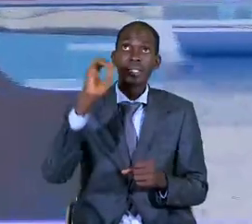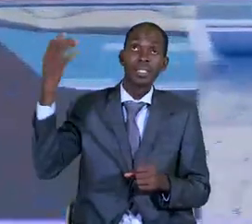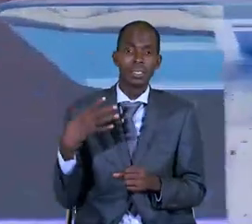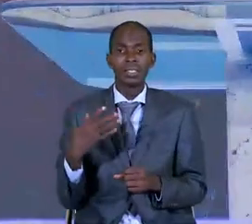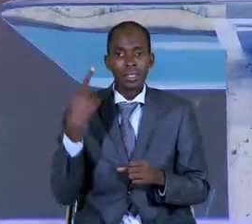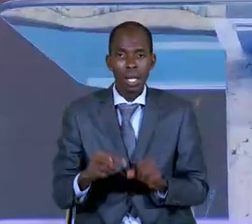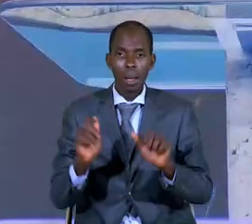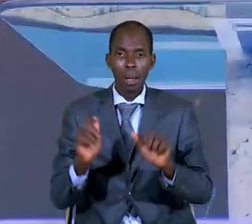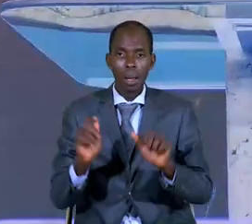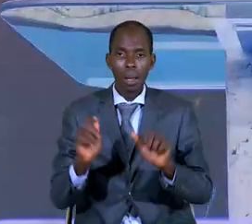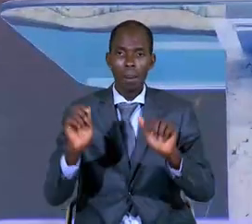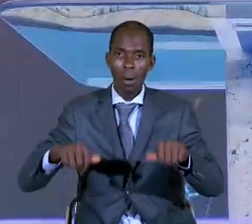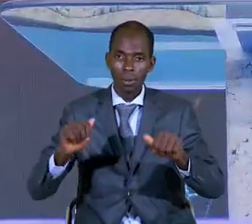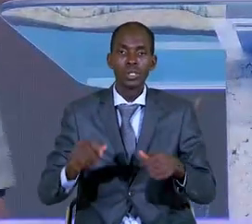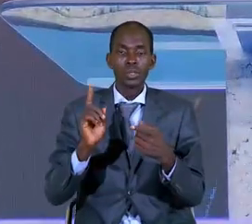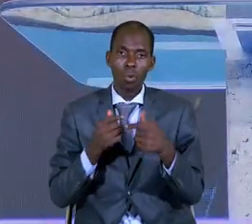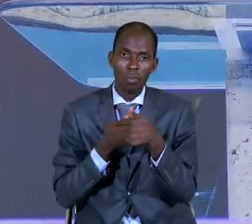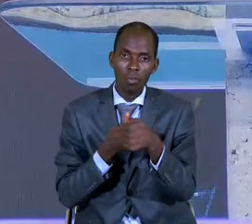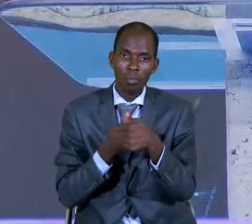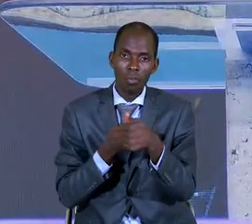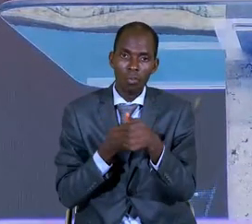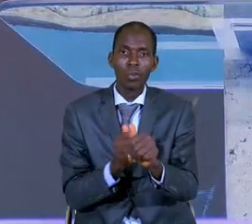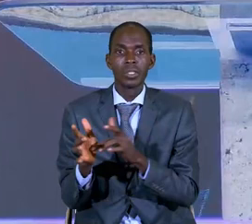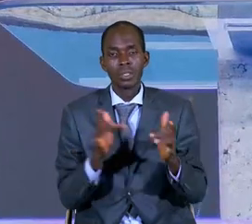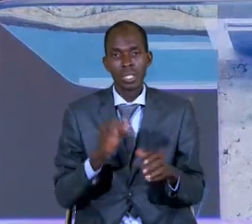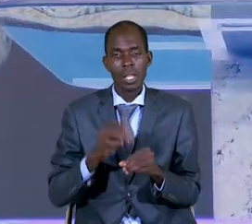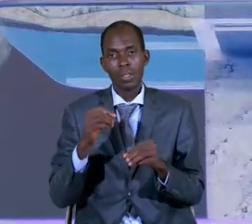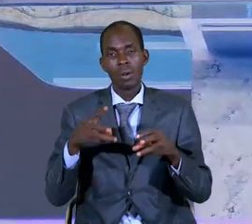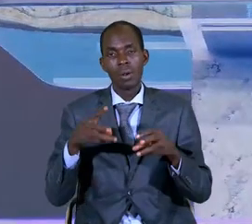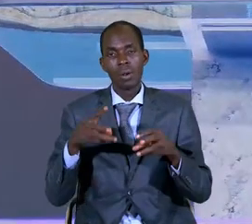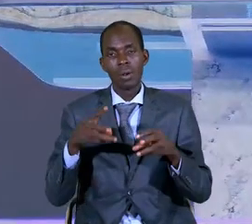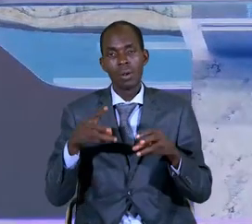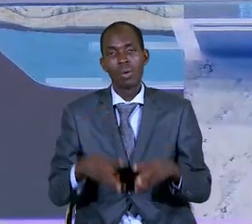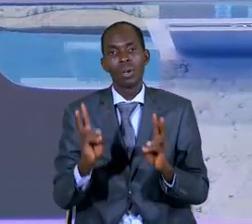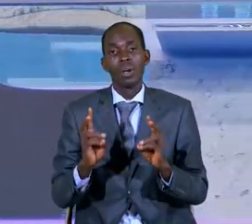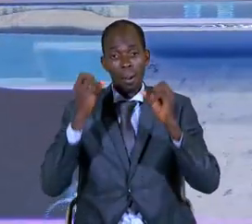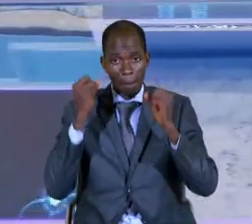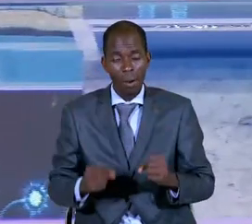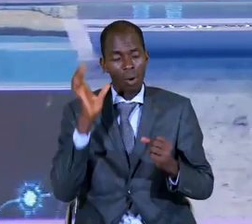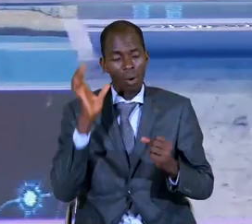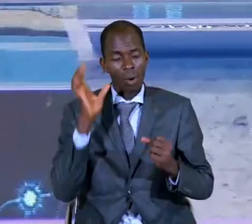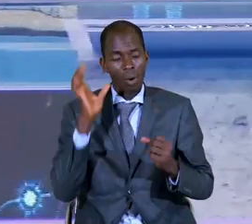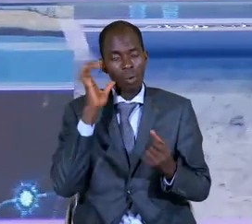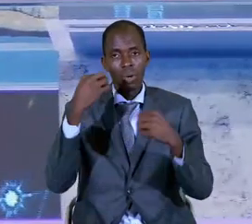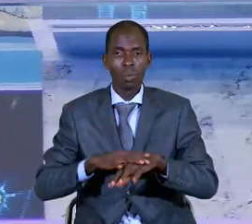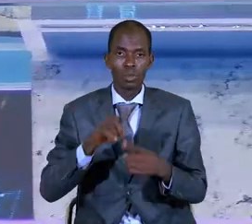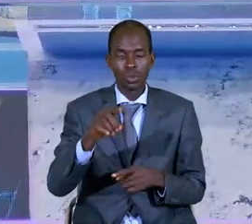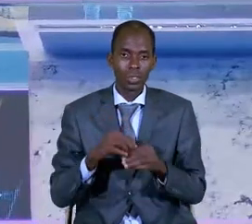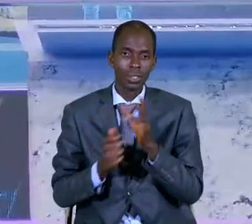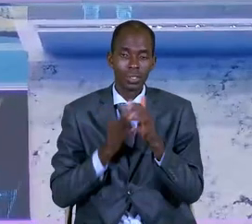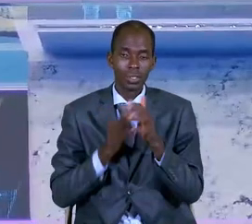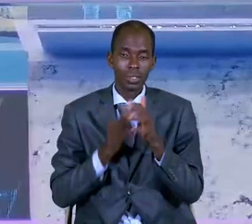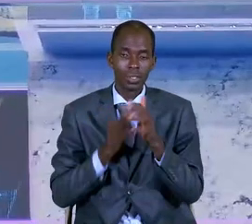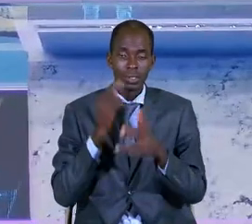the possibility to follow Jesus in the way, the power will come to you. Even from